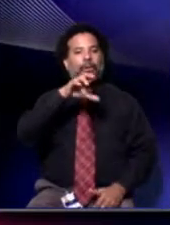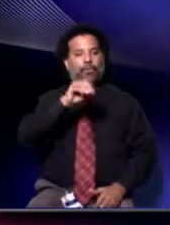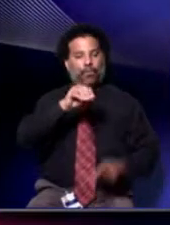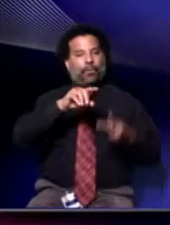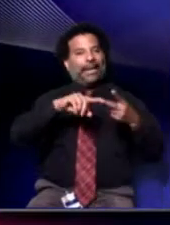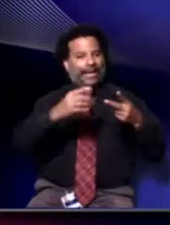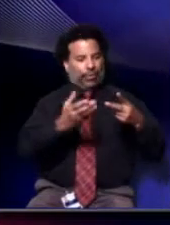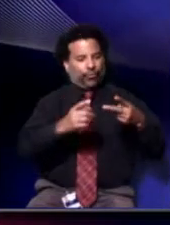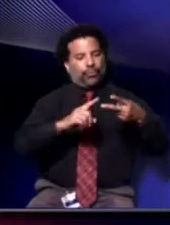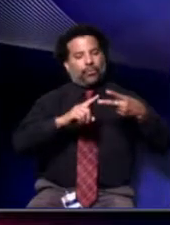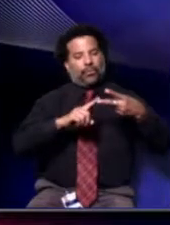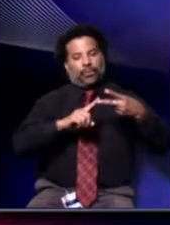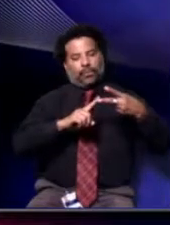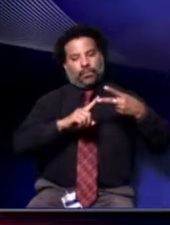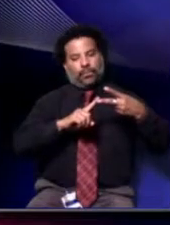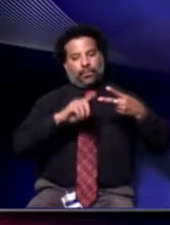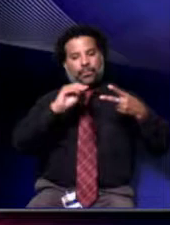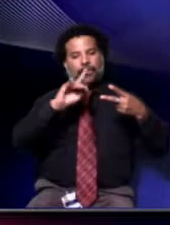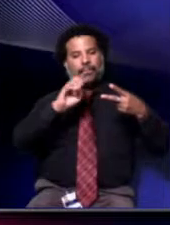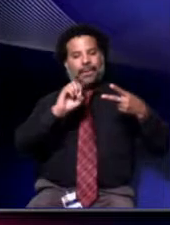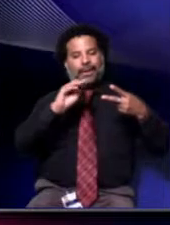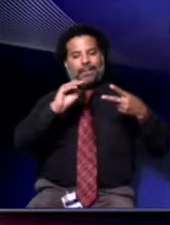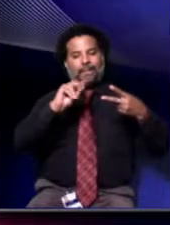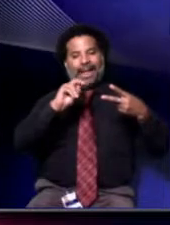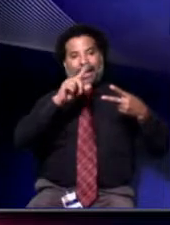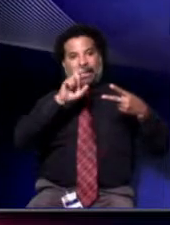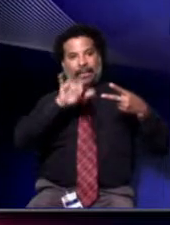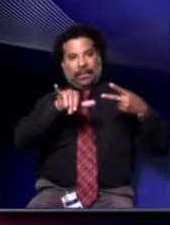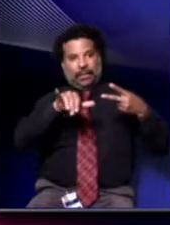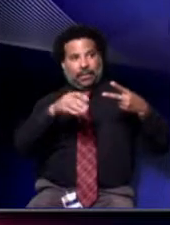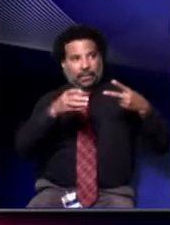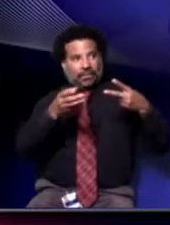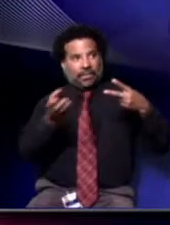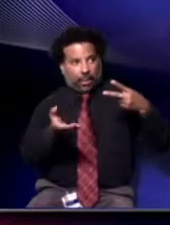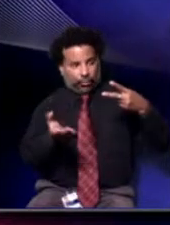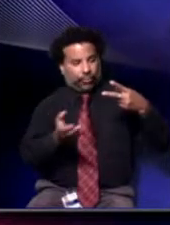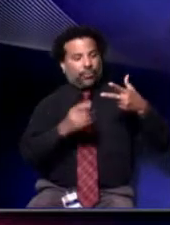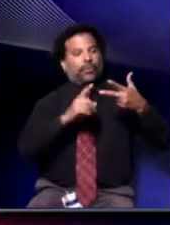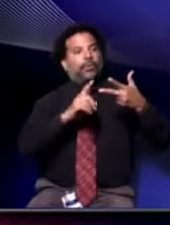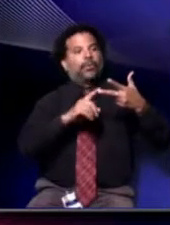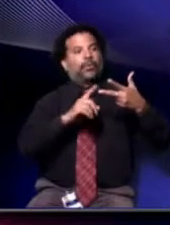Present. Mike Manley. Present.